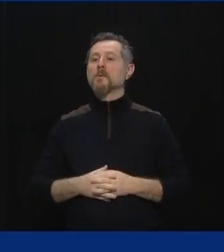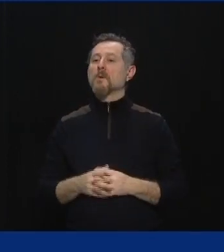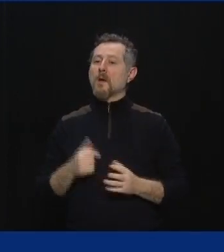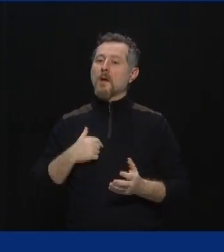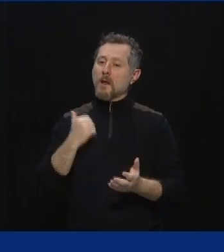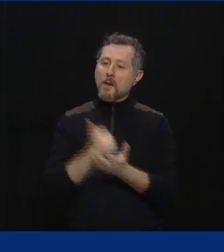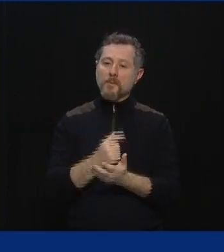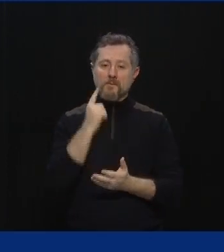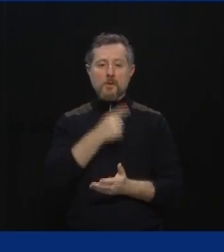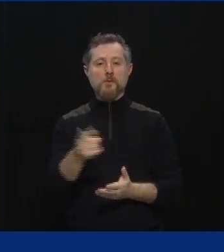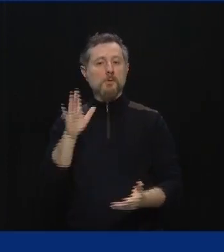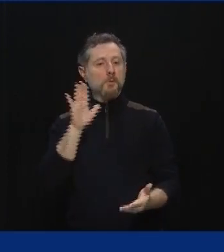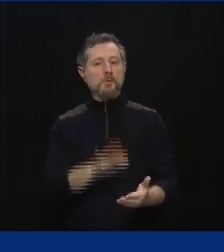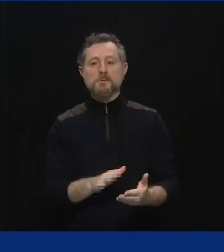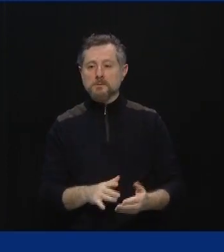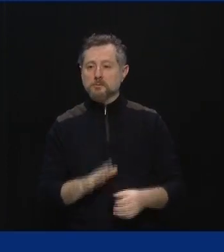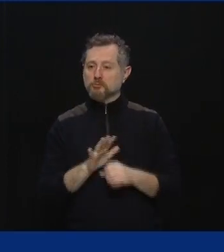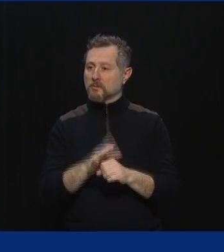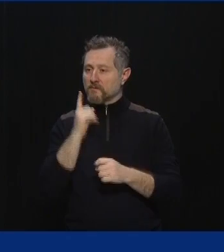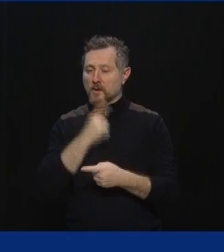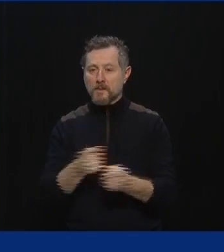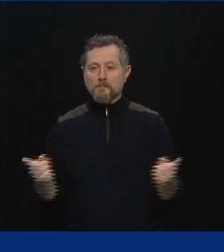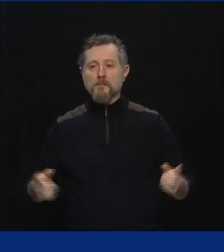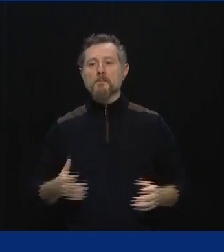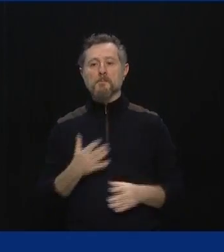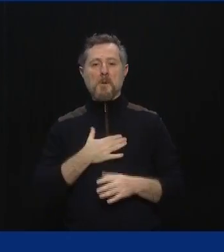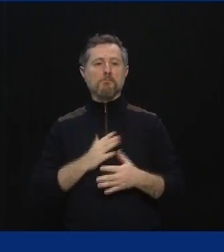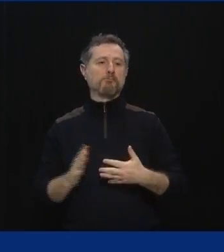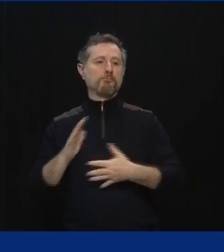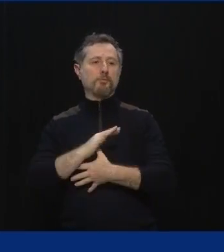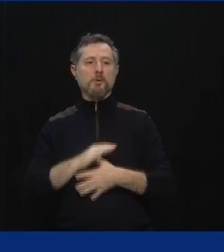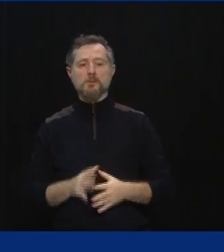relieve that pressure cooker is one of my highest priorities.